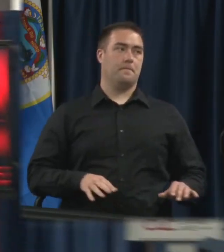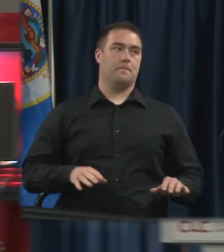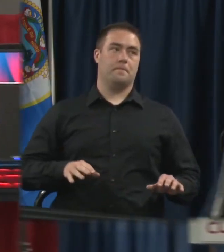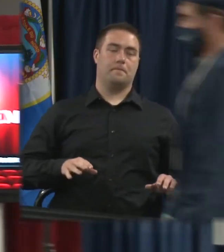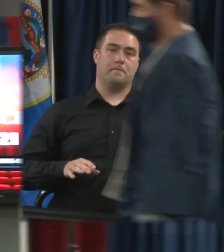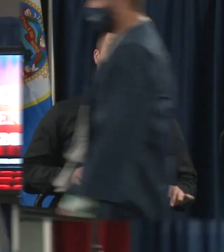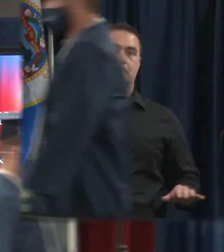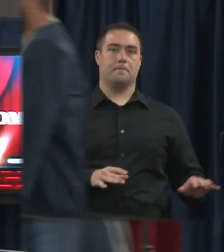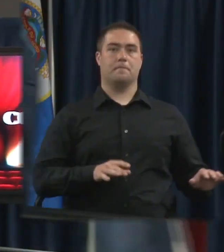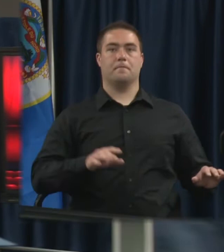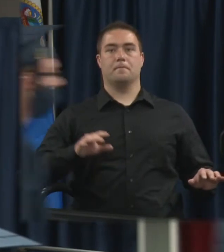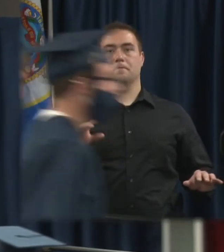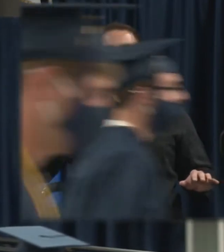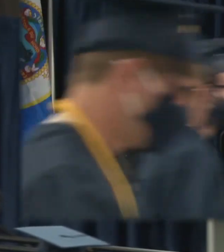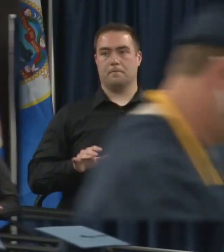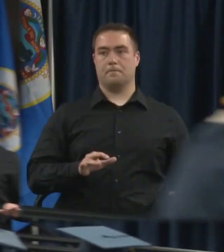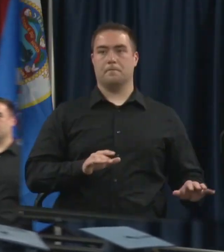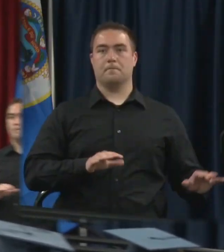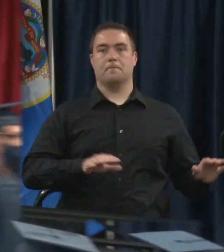Austin Bruce Chilson.